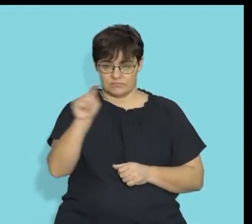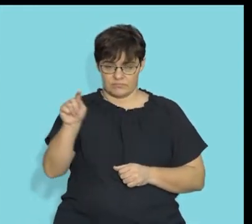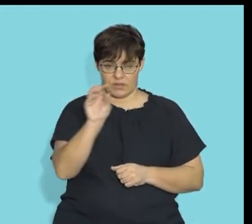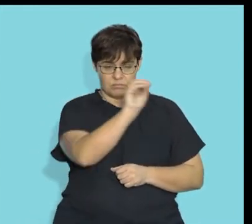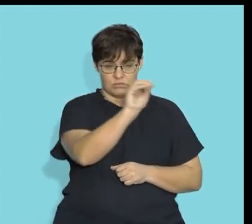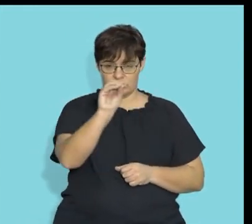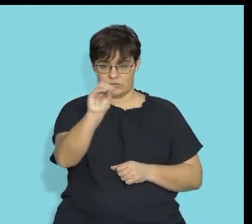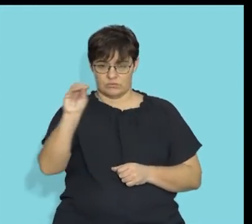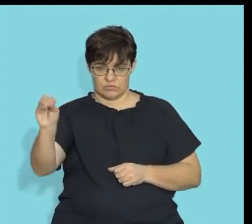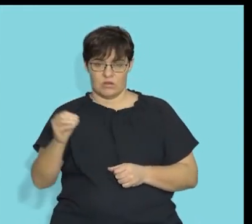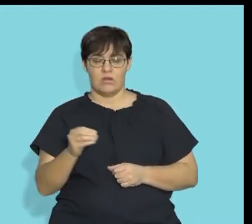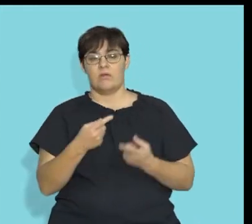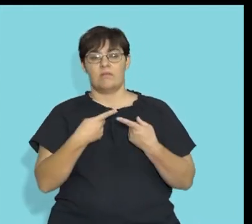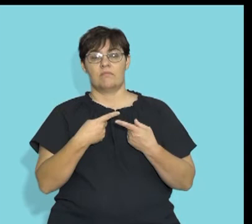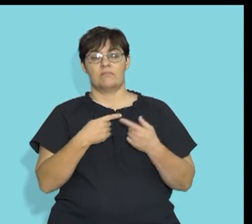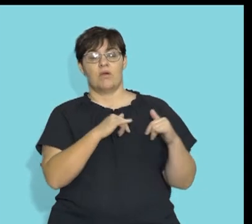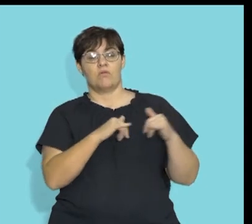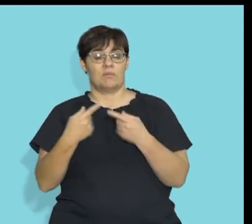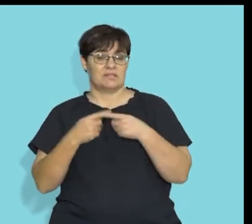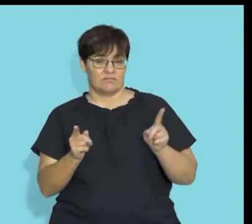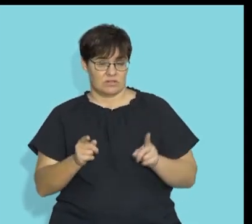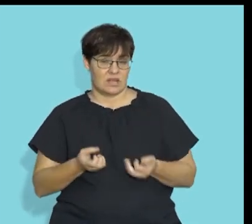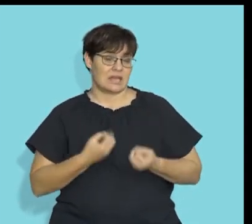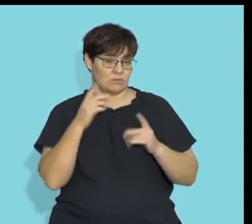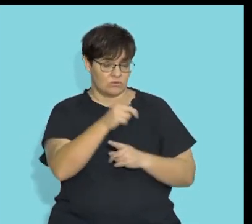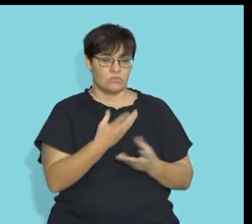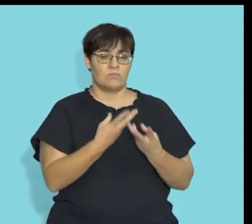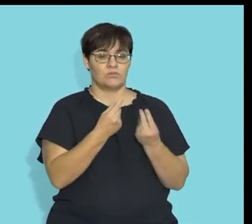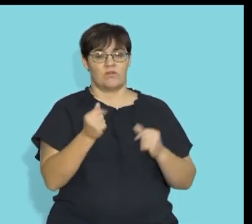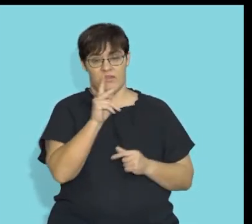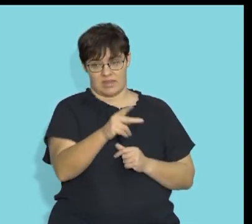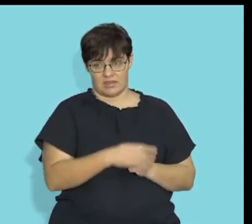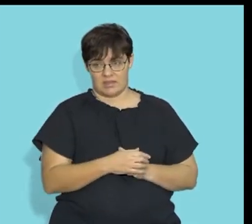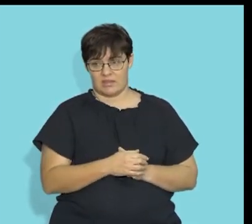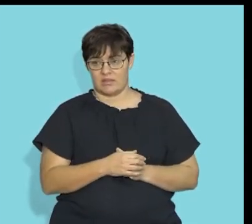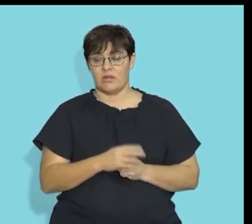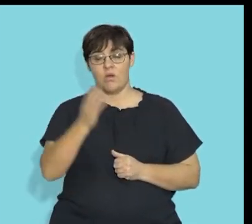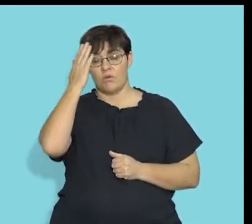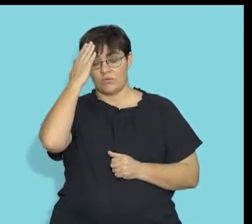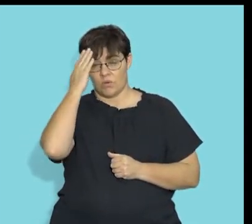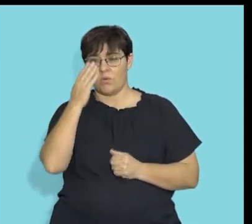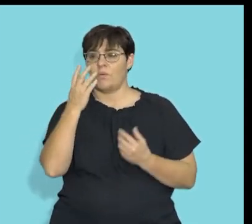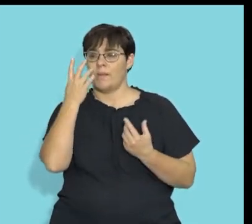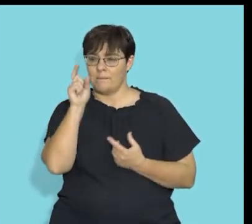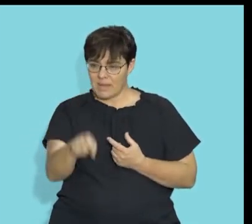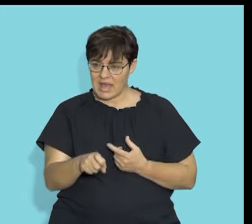these three values into the common difference expression to solve for k. I know that the common